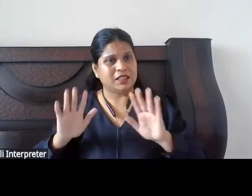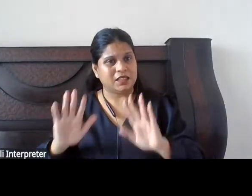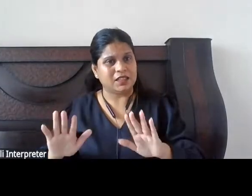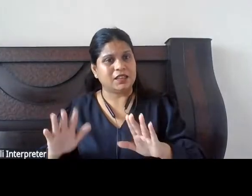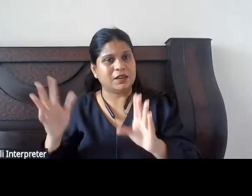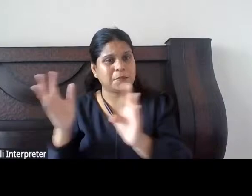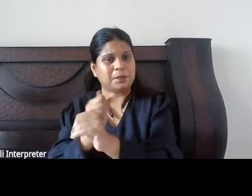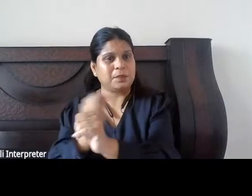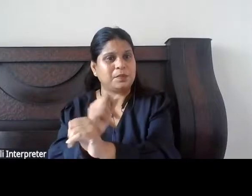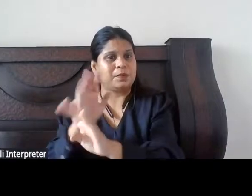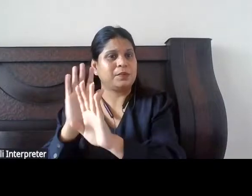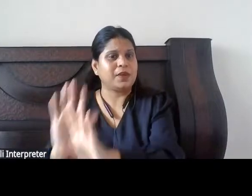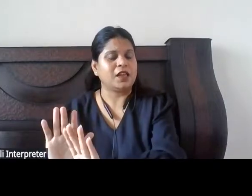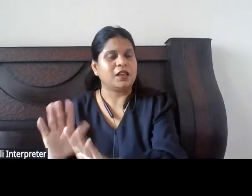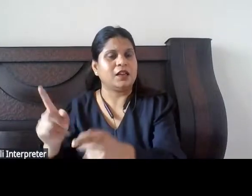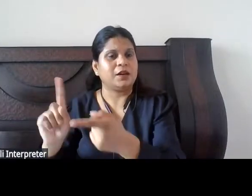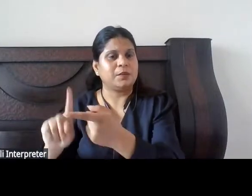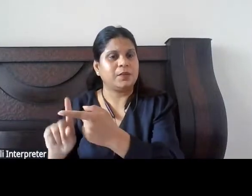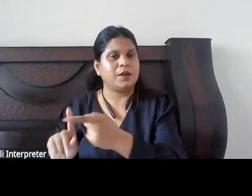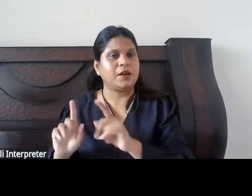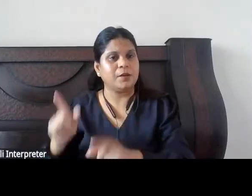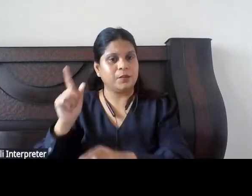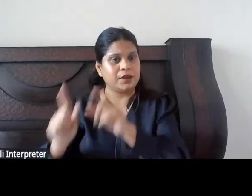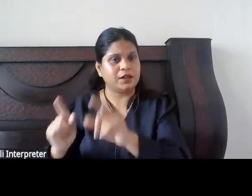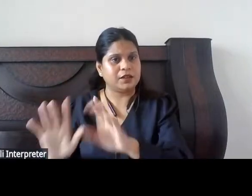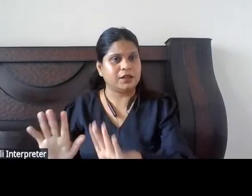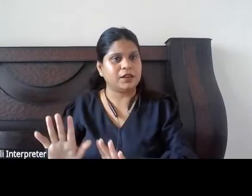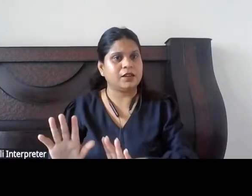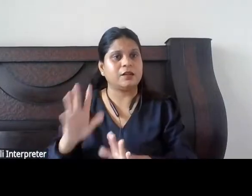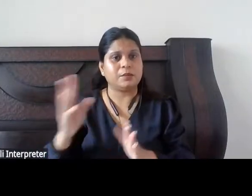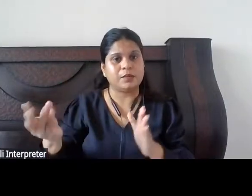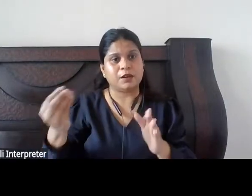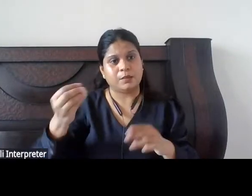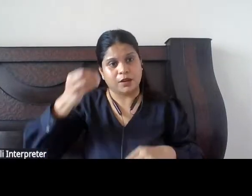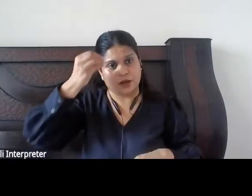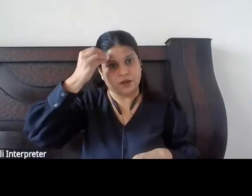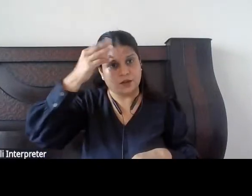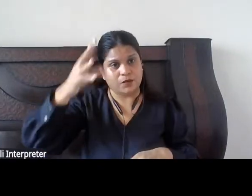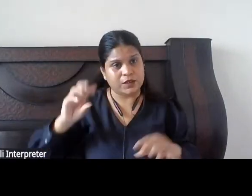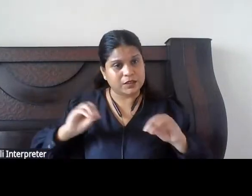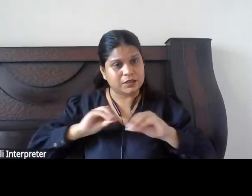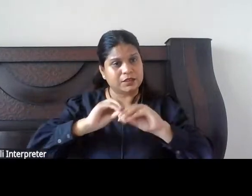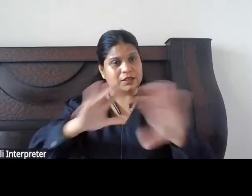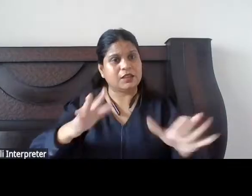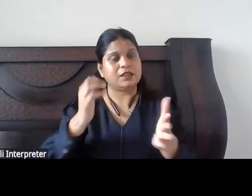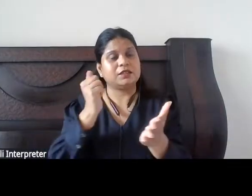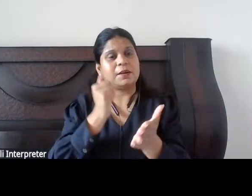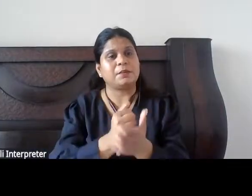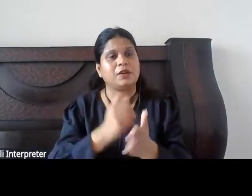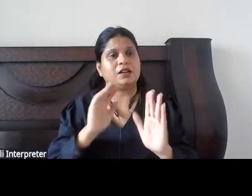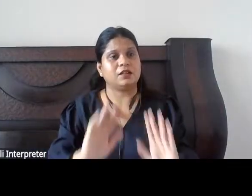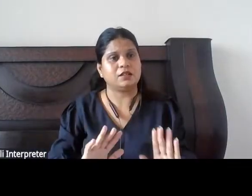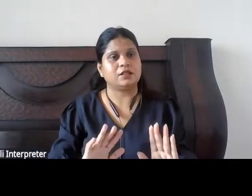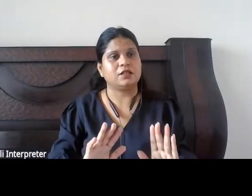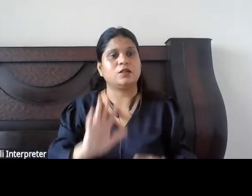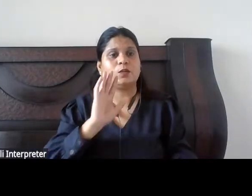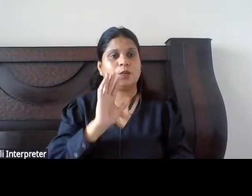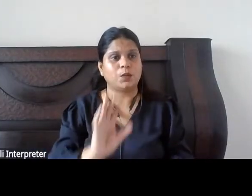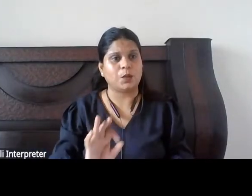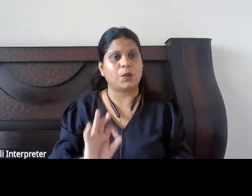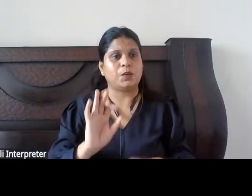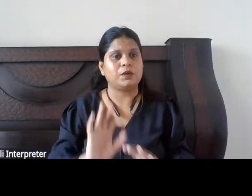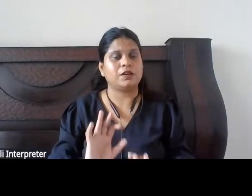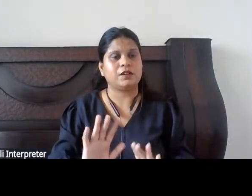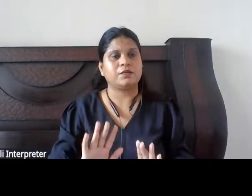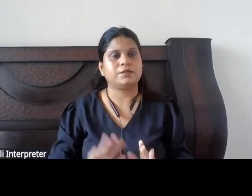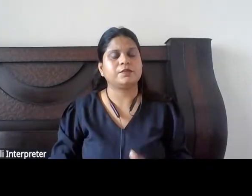and we need to create wide awareness about this any other importance of this any other option. And